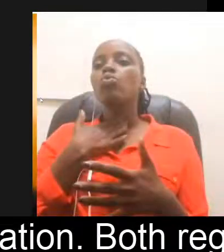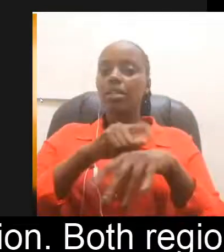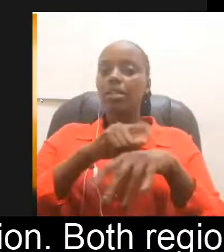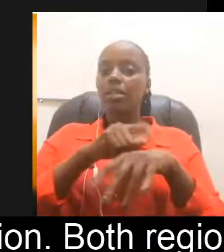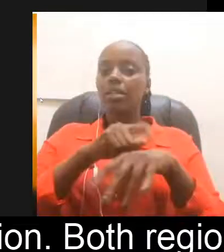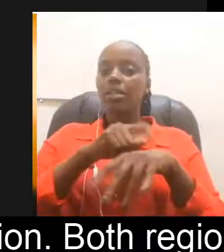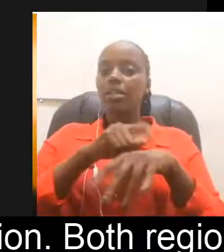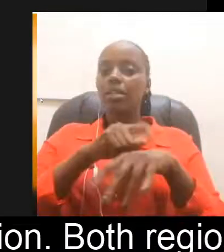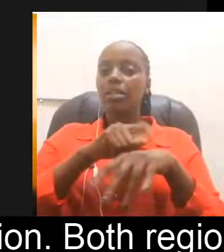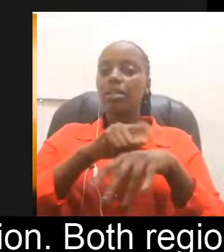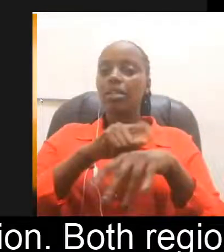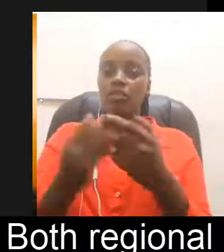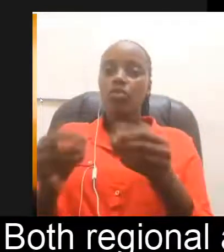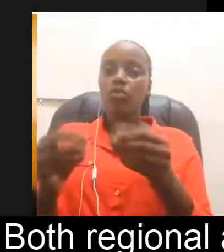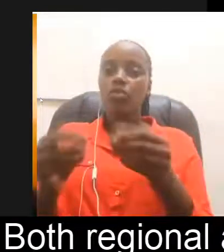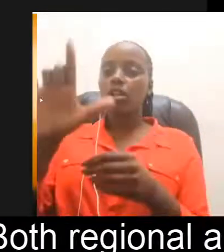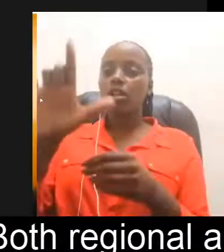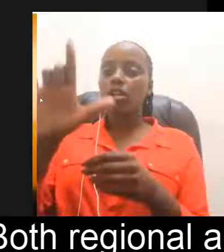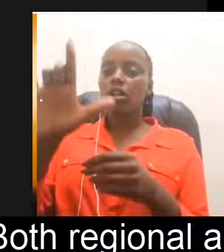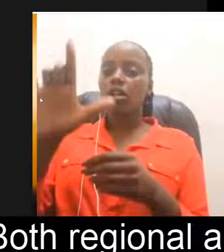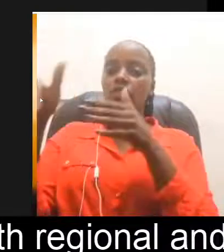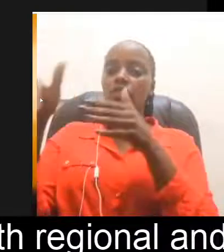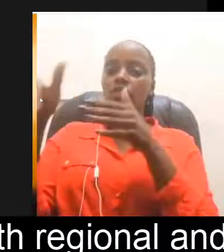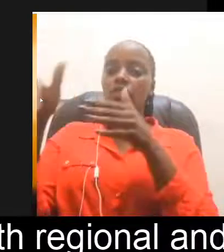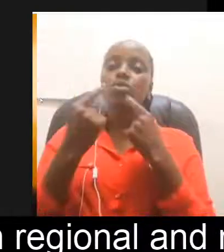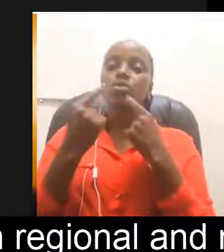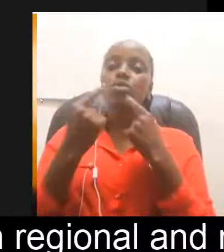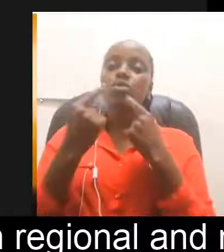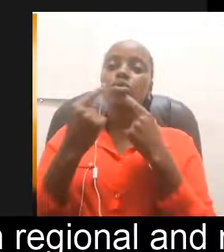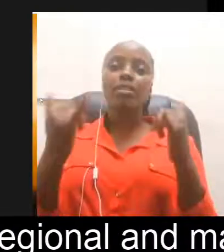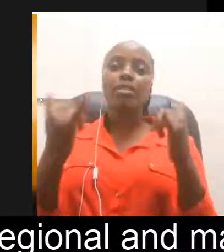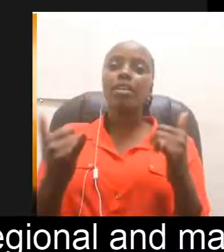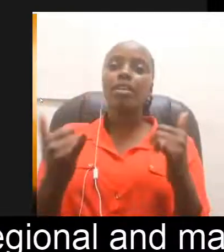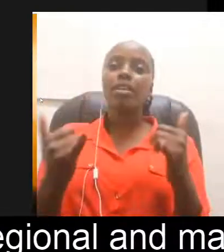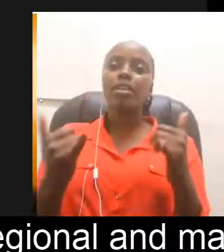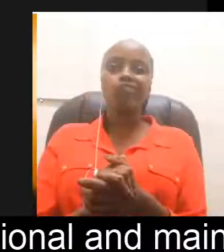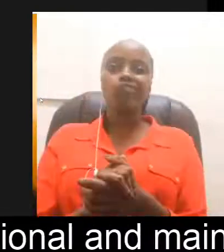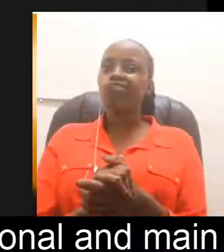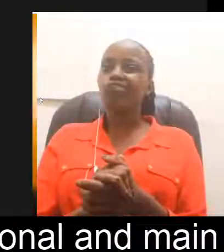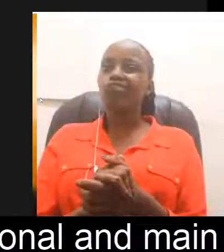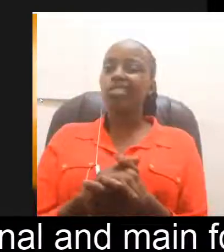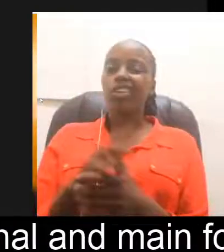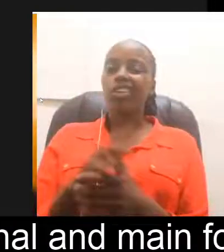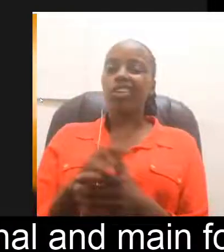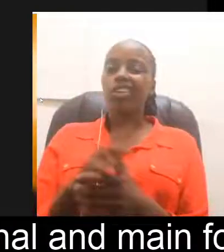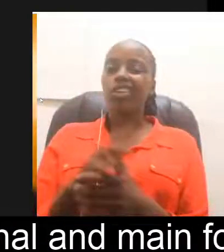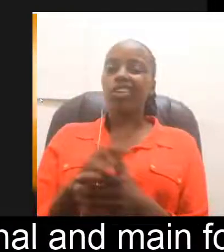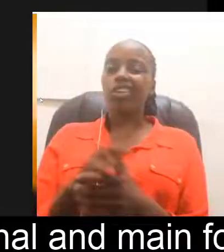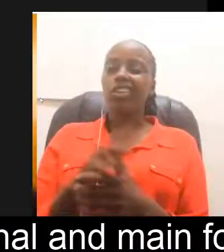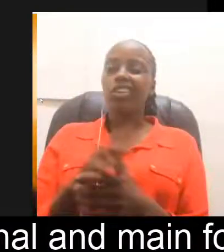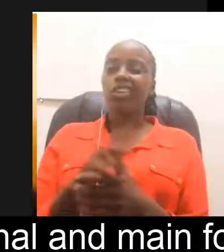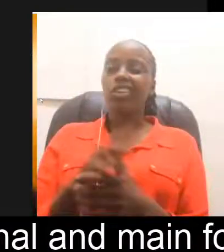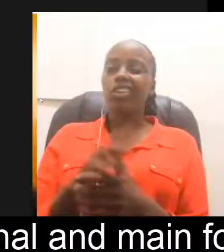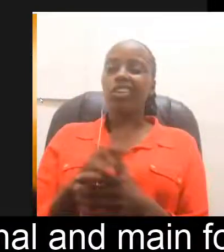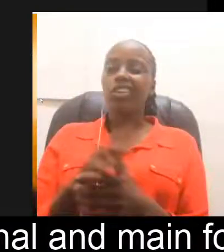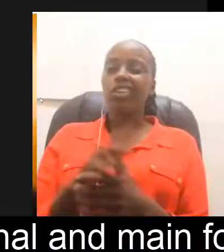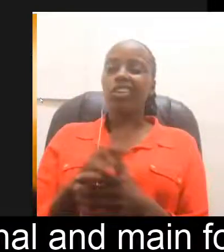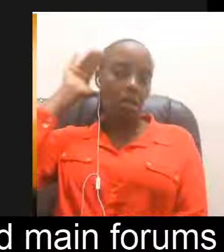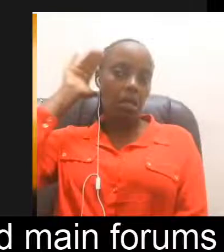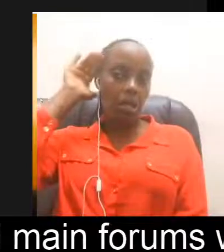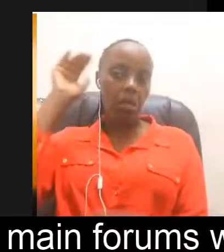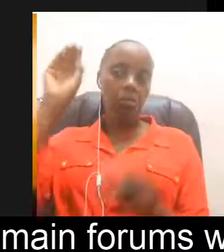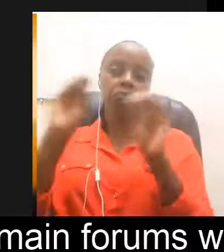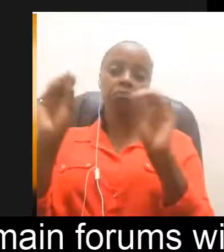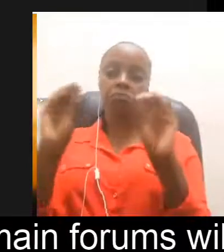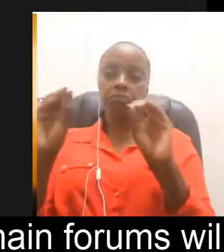want to give Lynette a chance to speak, but we can't really get her. So I would